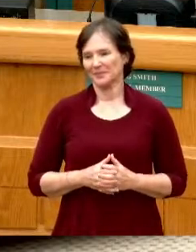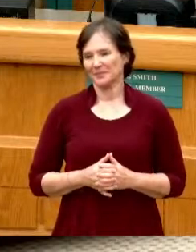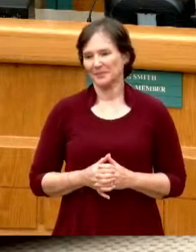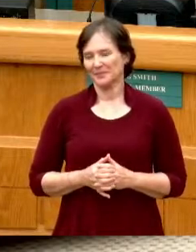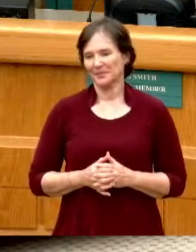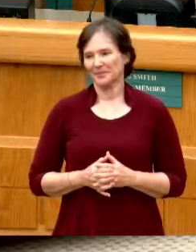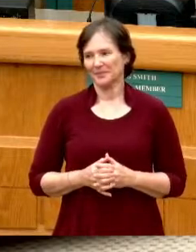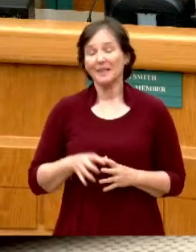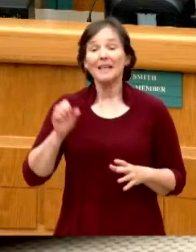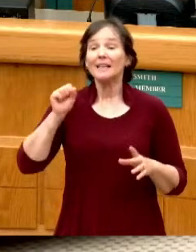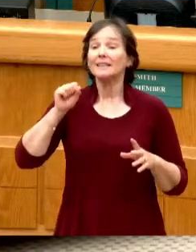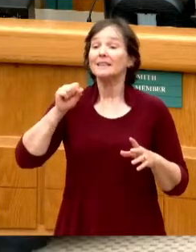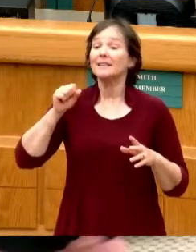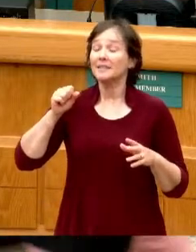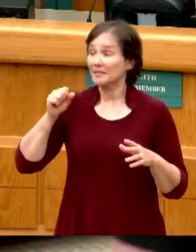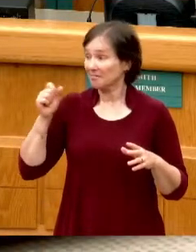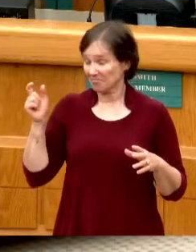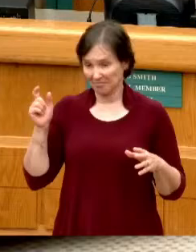Yes, sir.